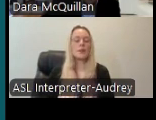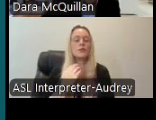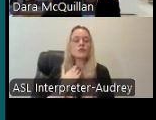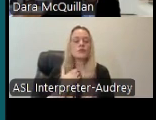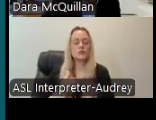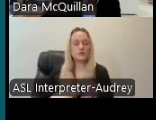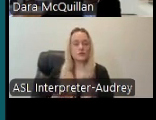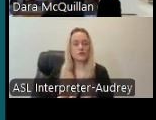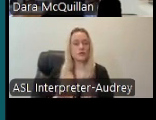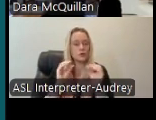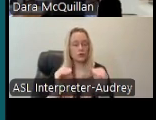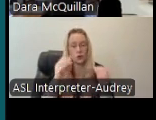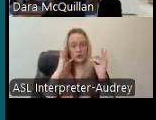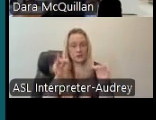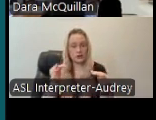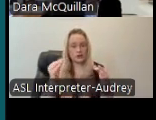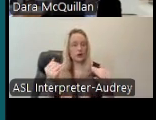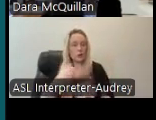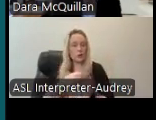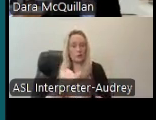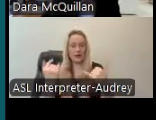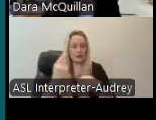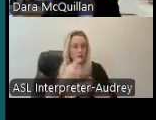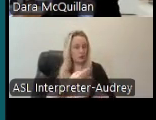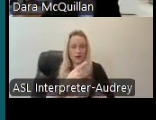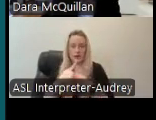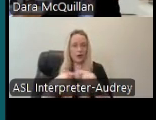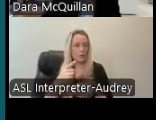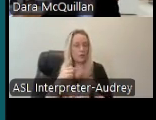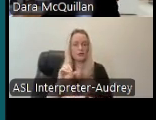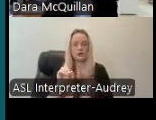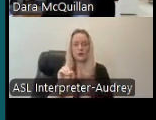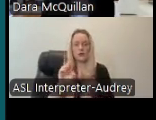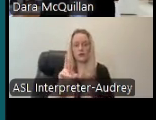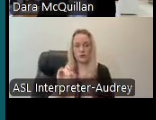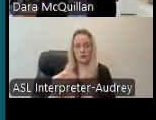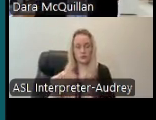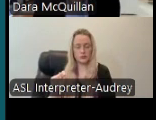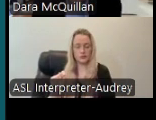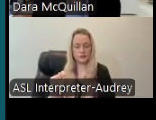No decisions will be made today regarding the draft scope of work.